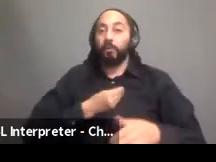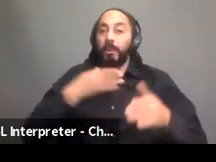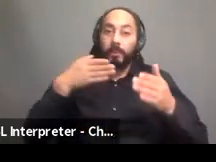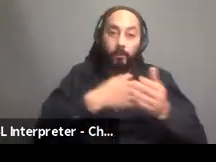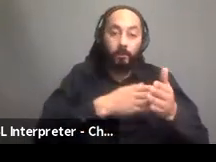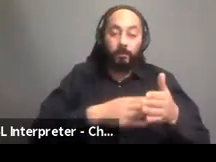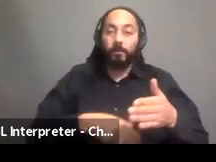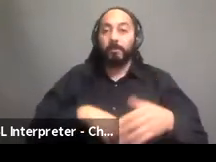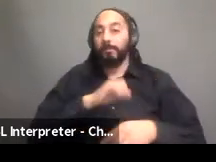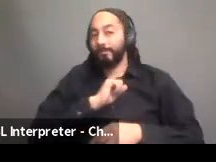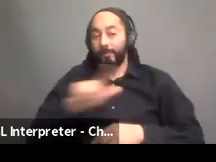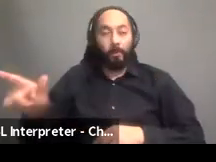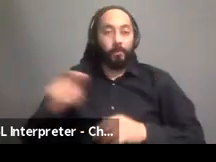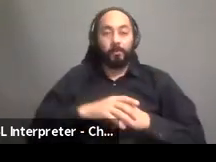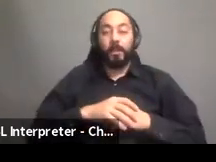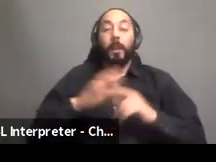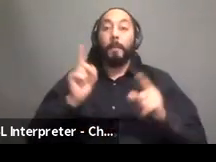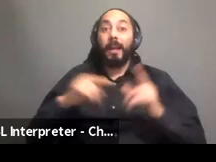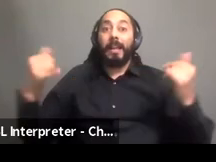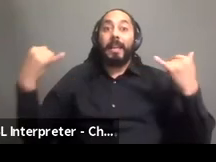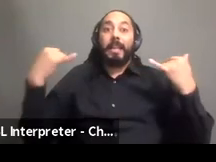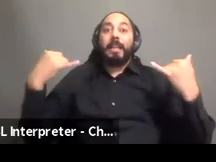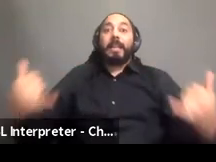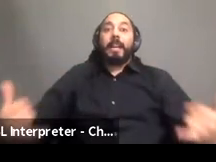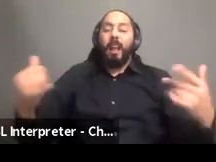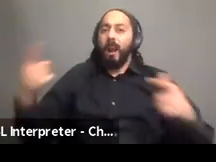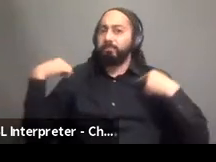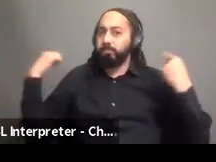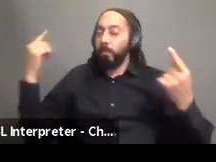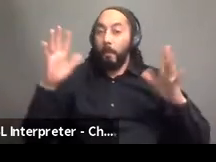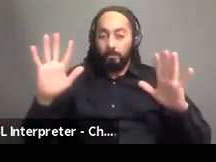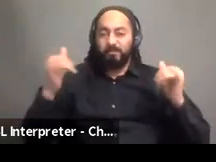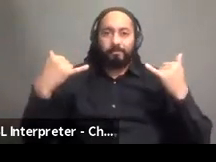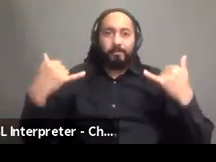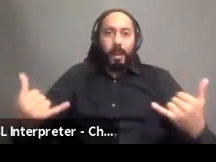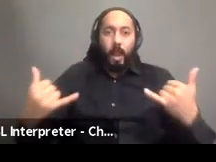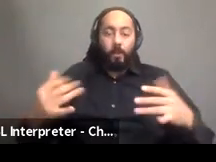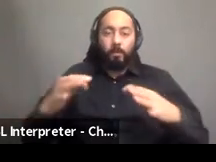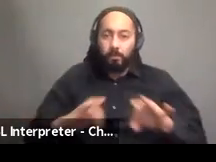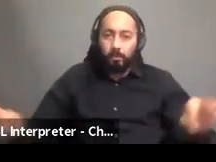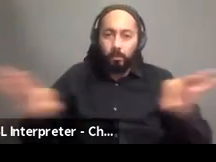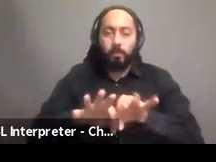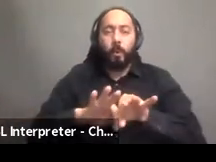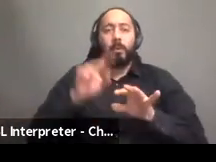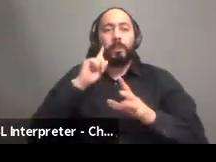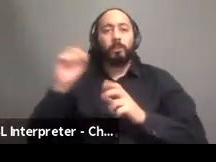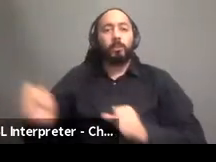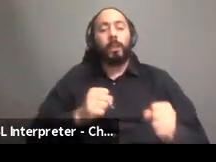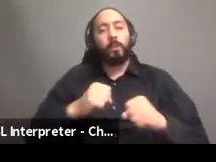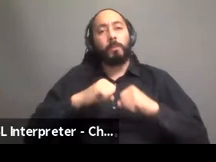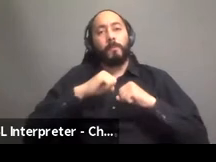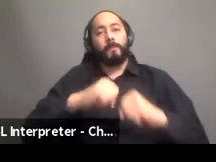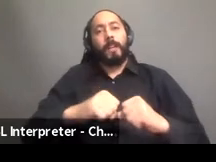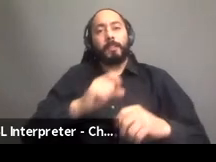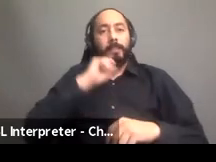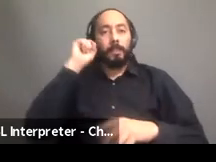So now more than ever, it is very important that strategies to prevent sexual violence and other